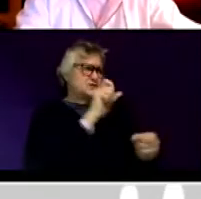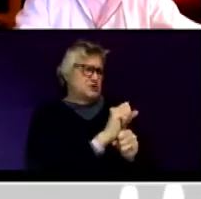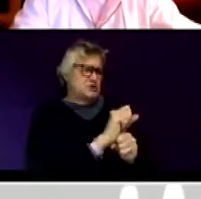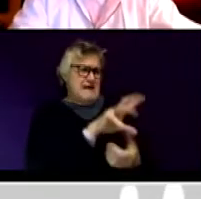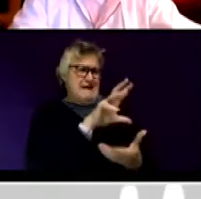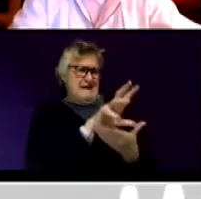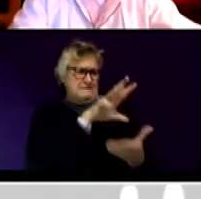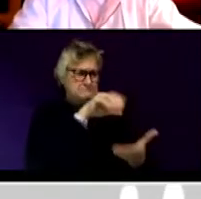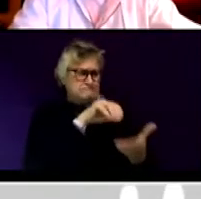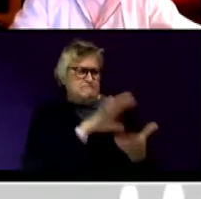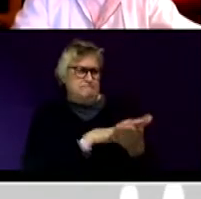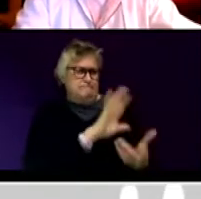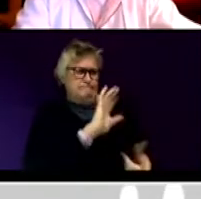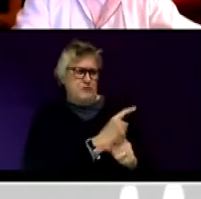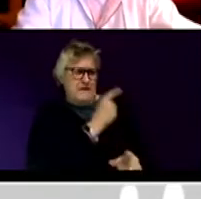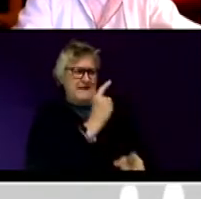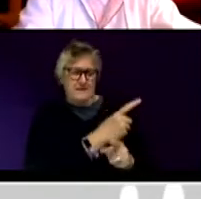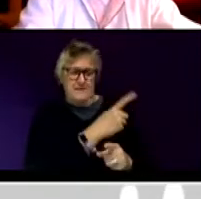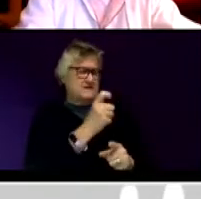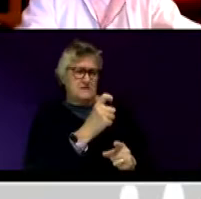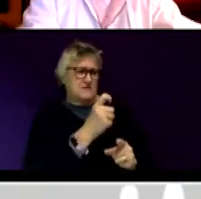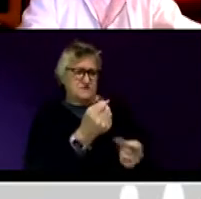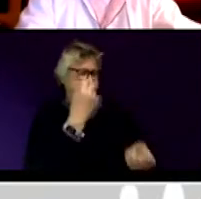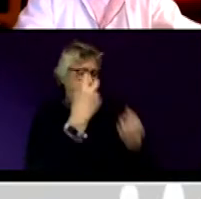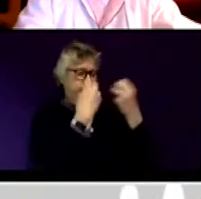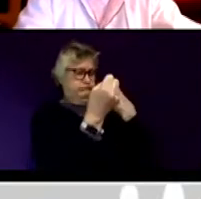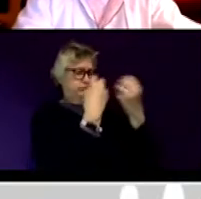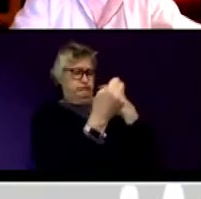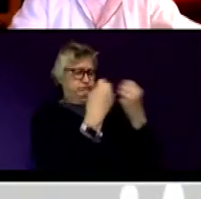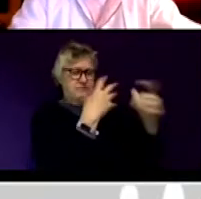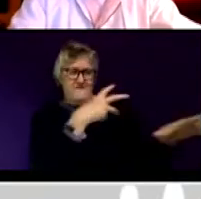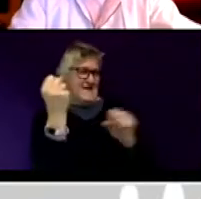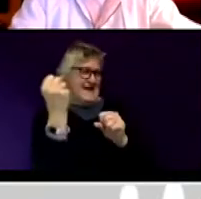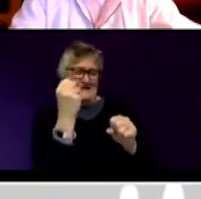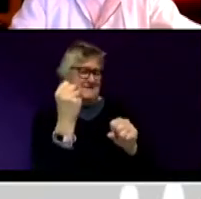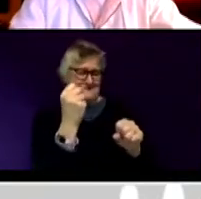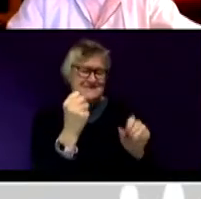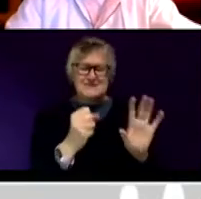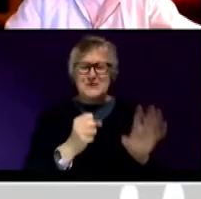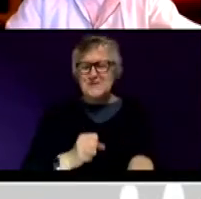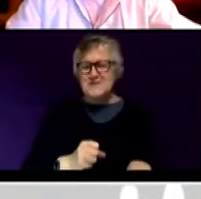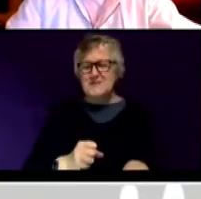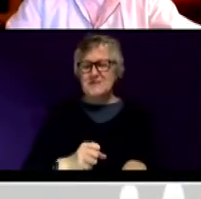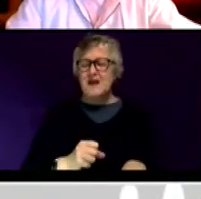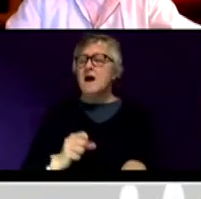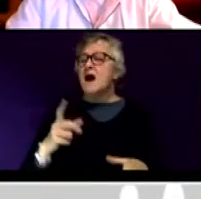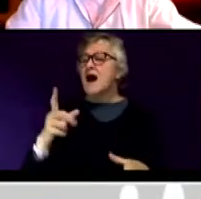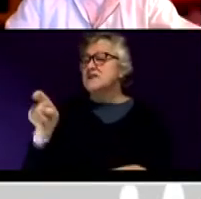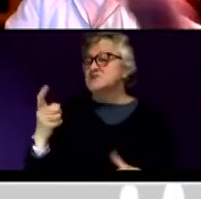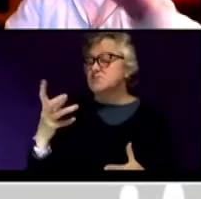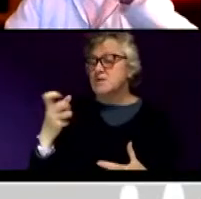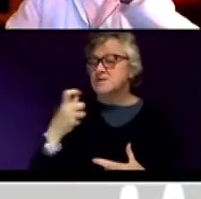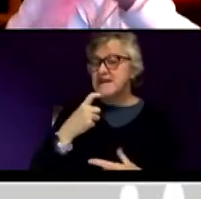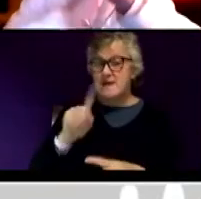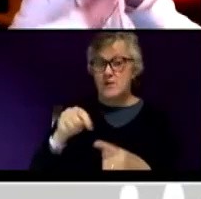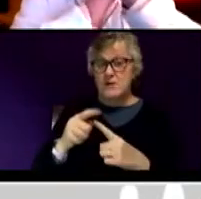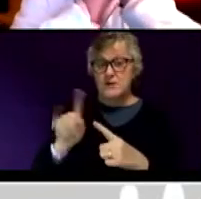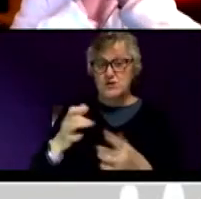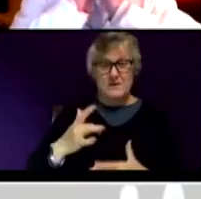I just wanted to say that when we do the updates from the subcommittees,